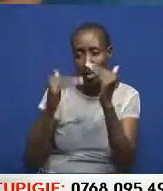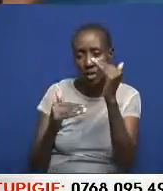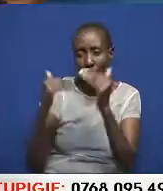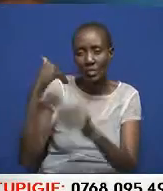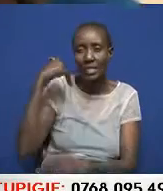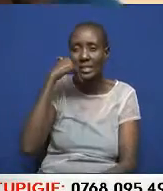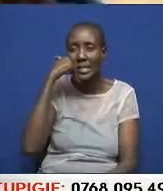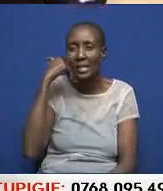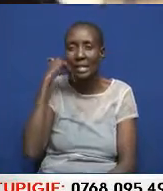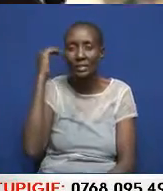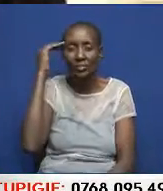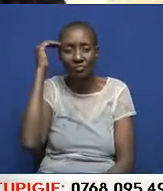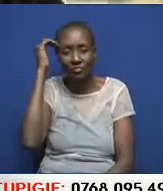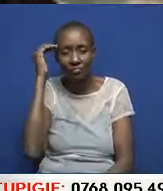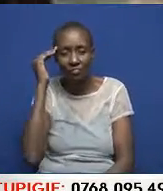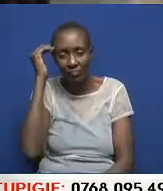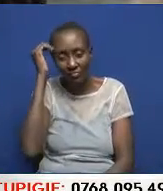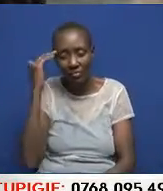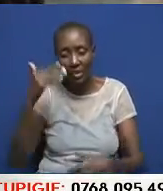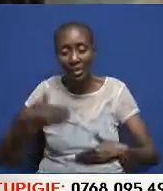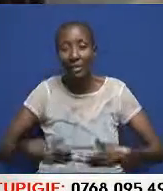kiakili miongoni mwa vijana.